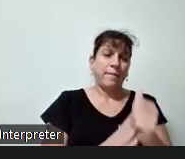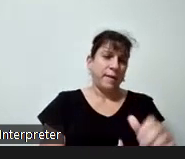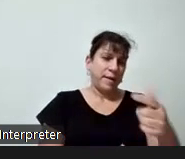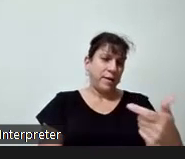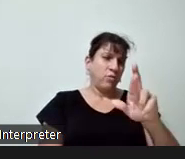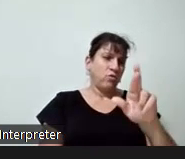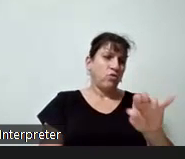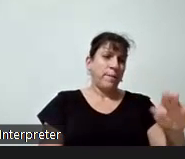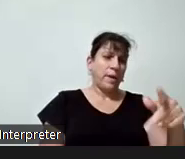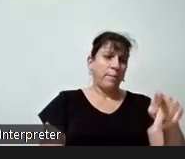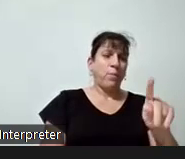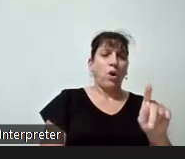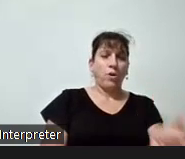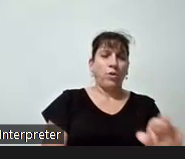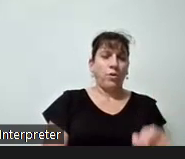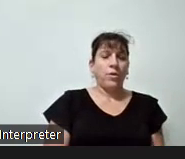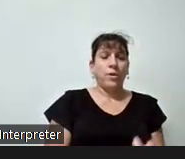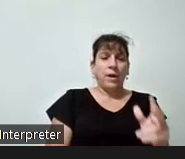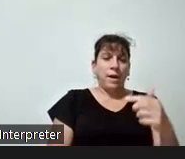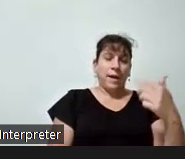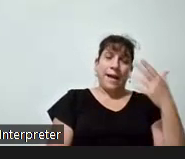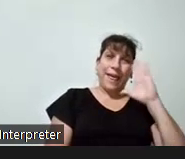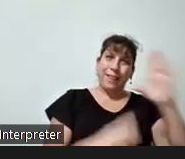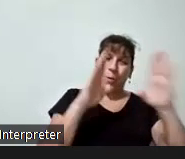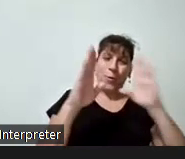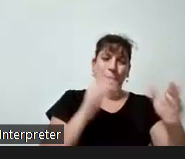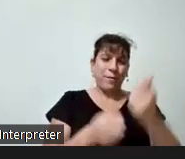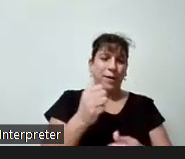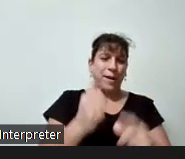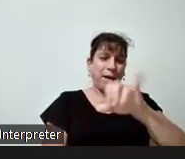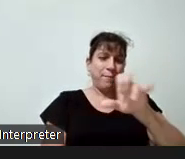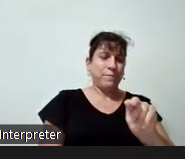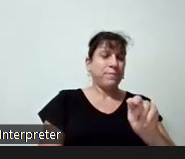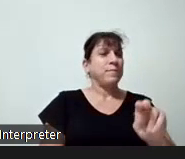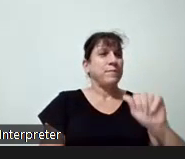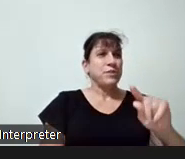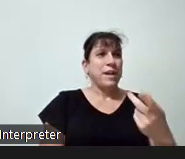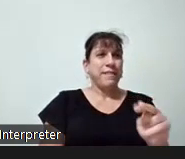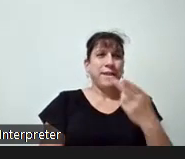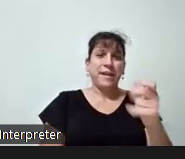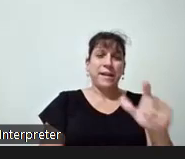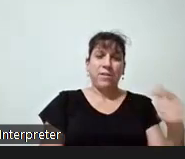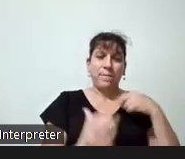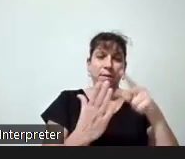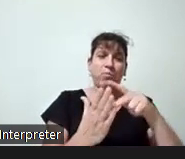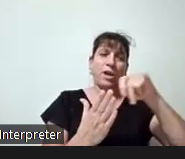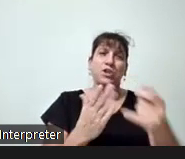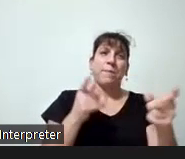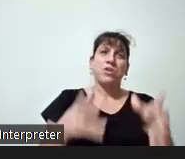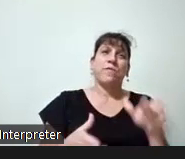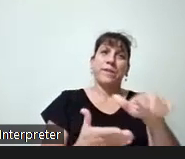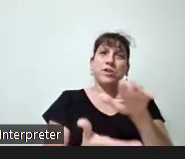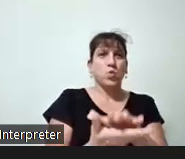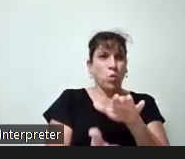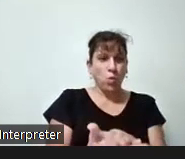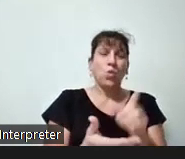Hello, everybody. I'm Jonathan Hill with Grimm & Parker Architects. I am the project manager for this school. We're very